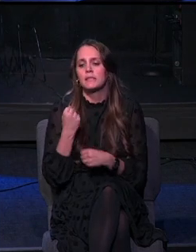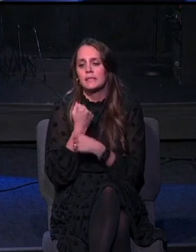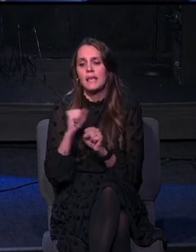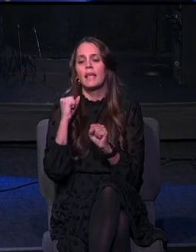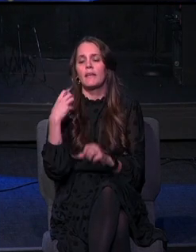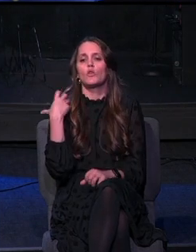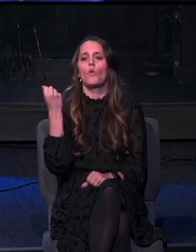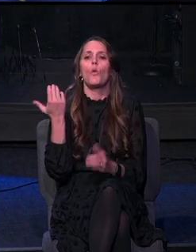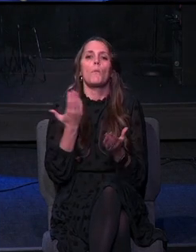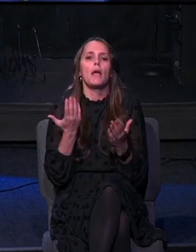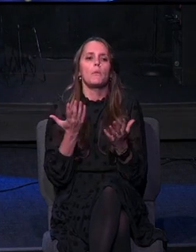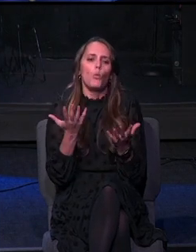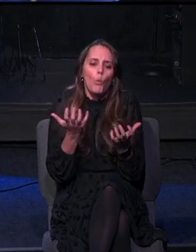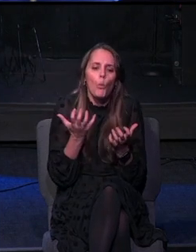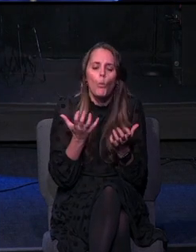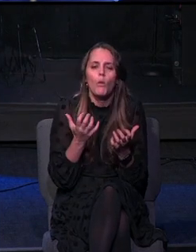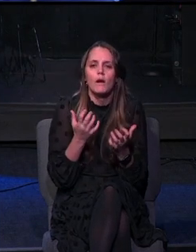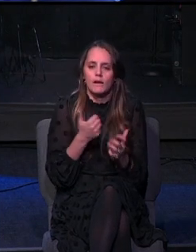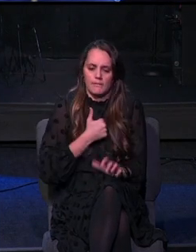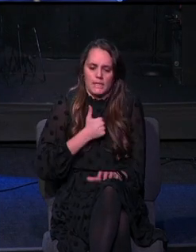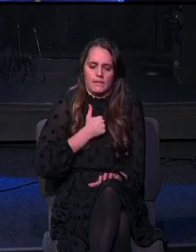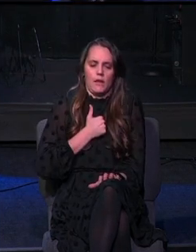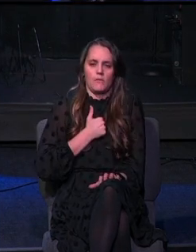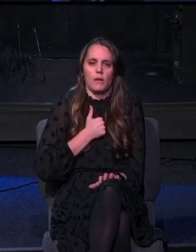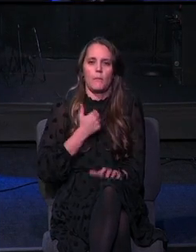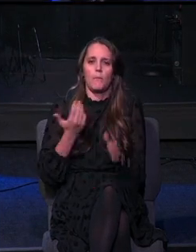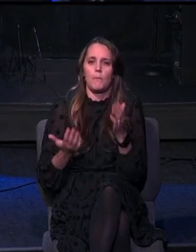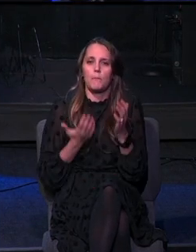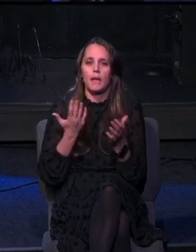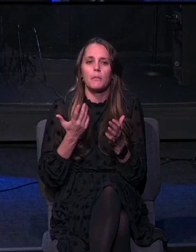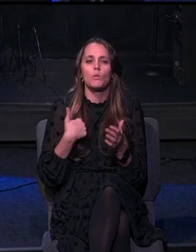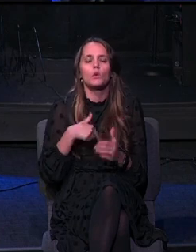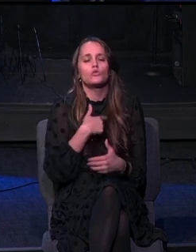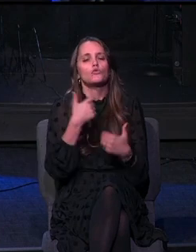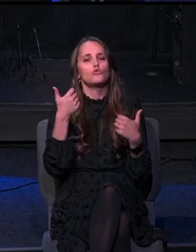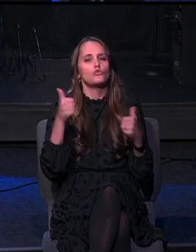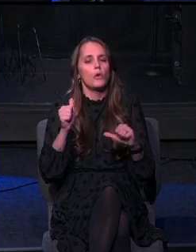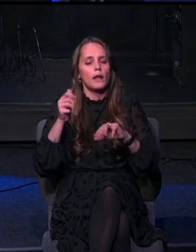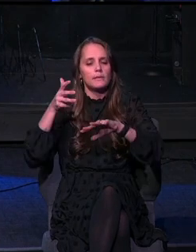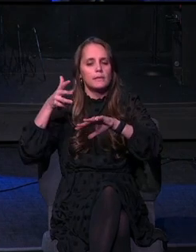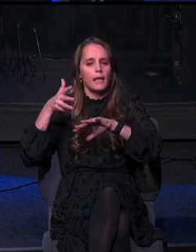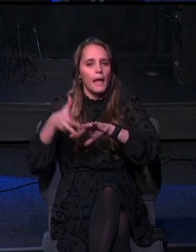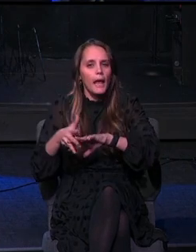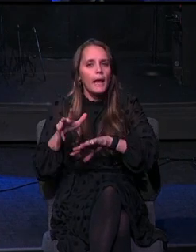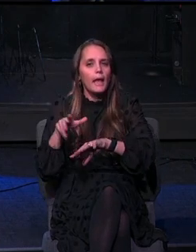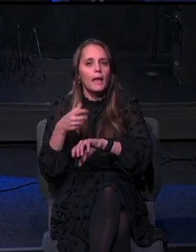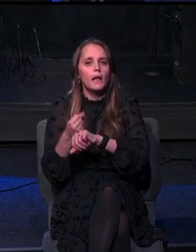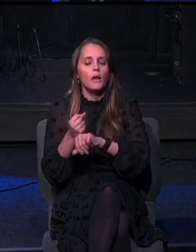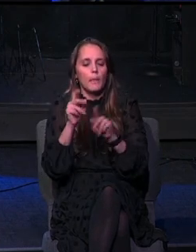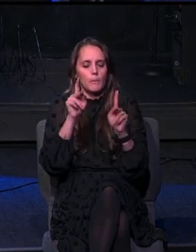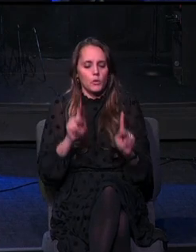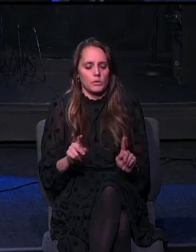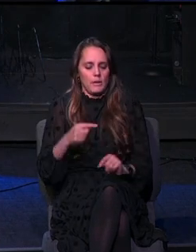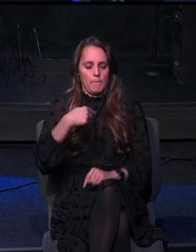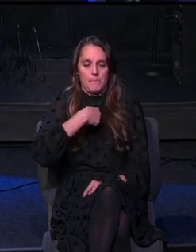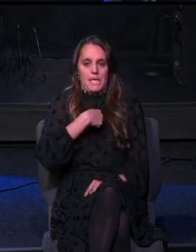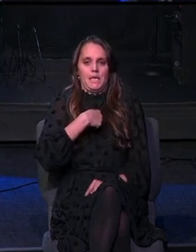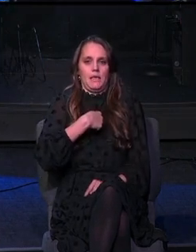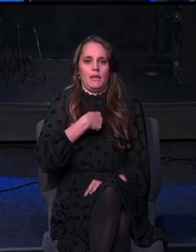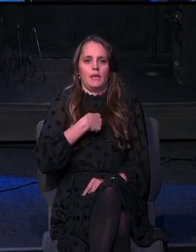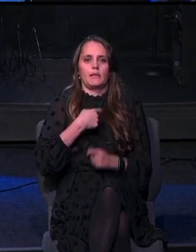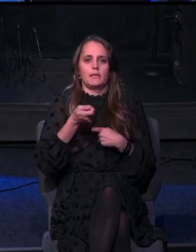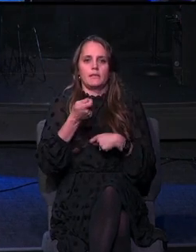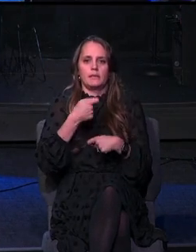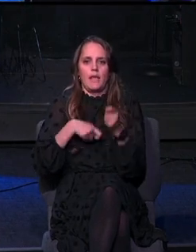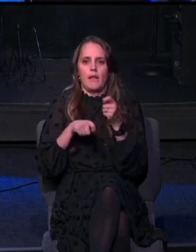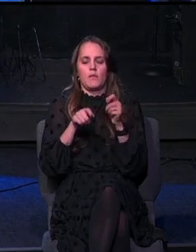our pursuit of self. Maybe it's because we're actually trying to anchor ourselves to the person of me rather than the person of Jesus, and